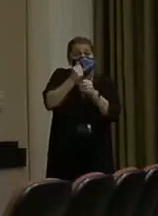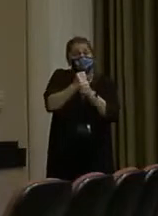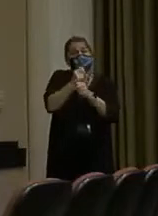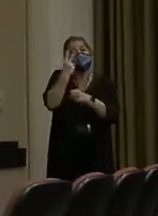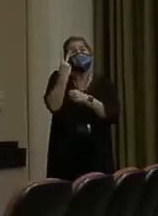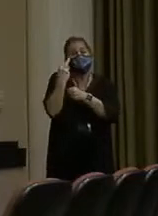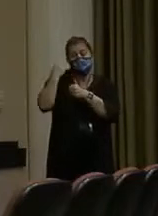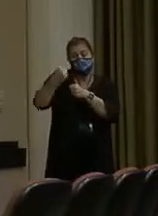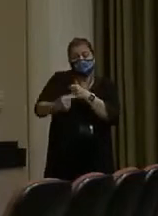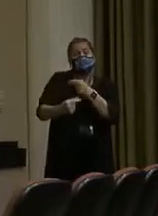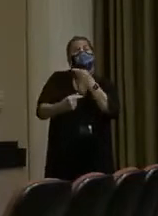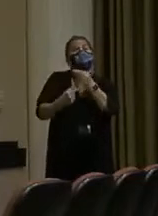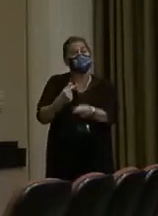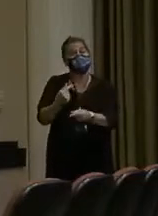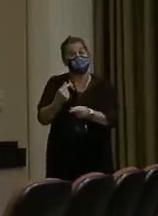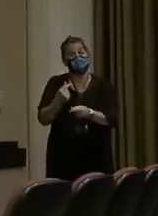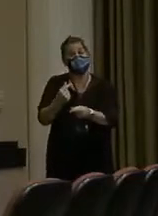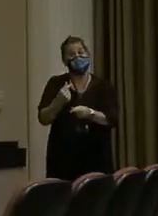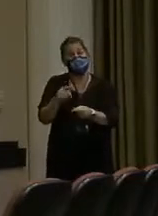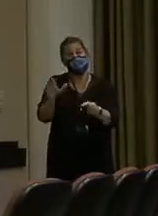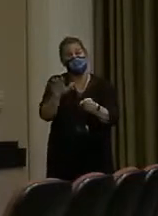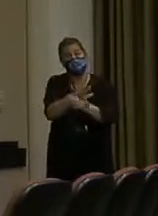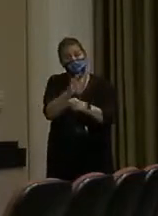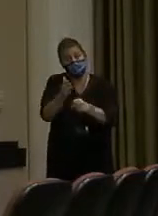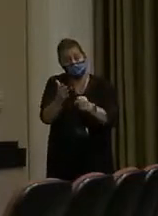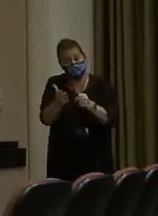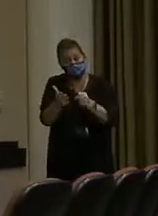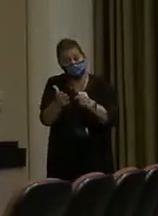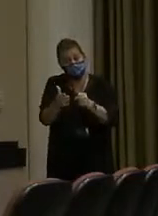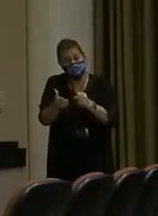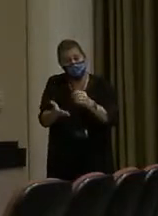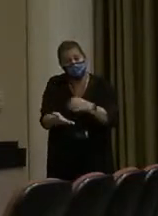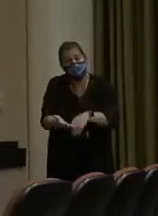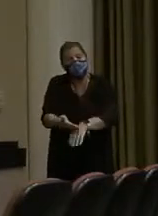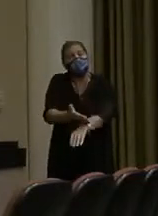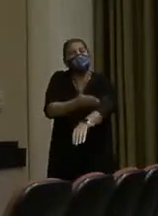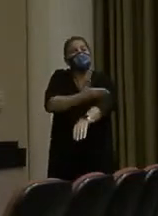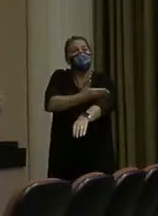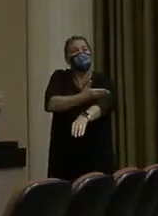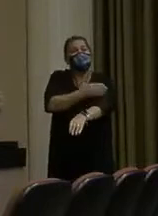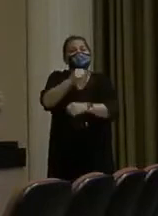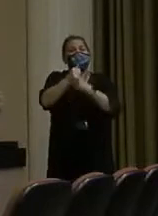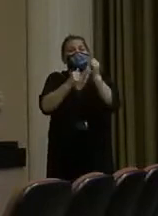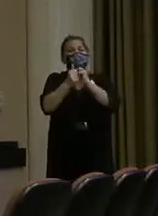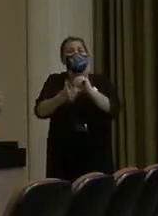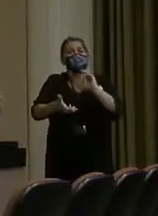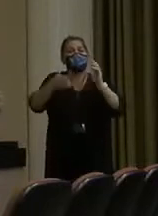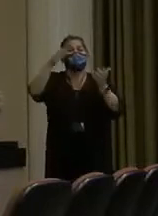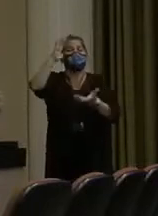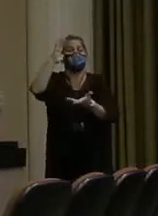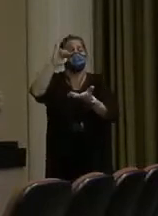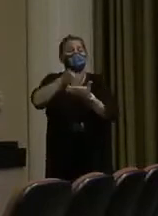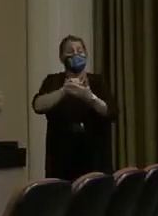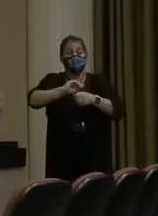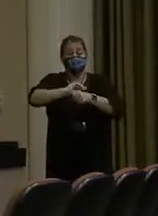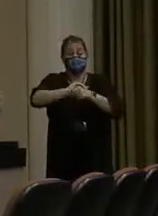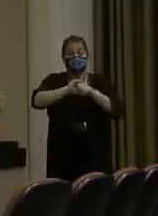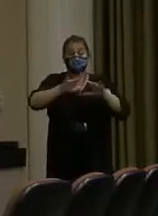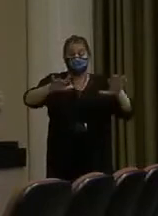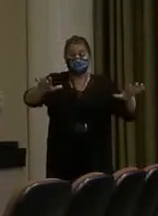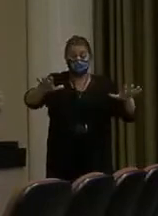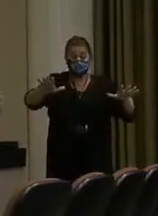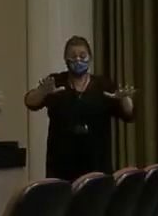two generations to recover from the structural inequalities that the pandemic not only raised,